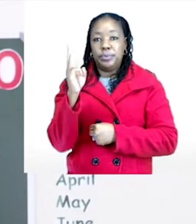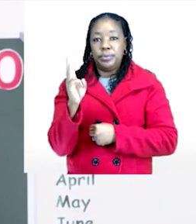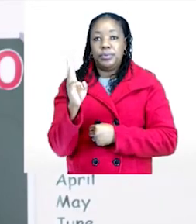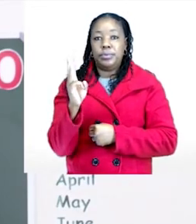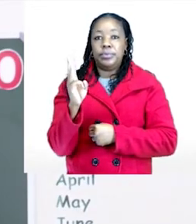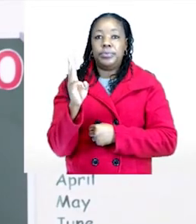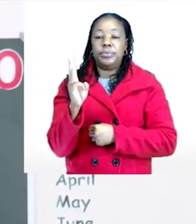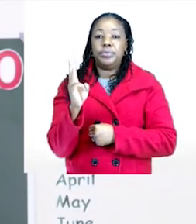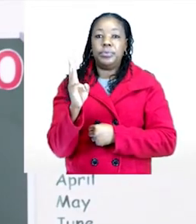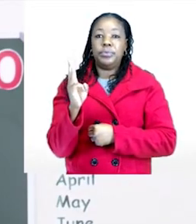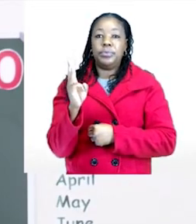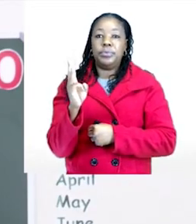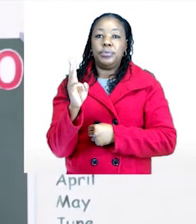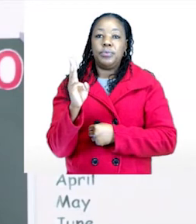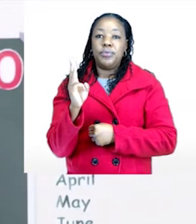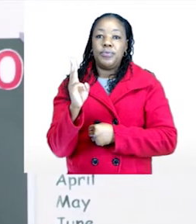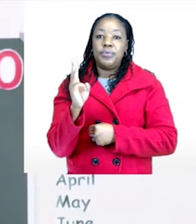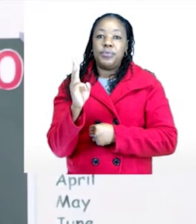3, that's the third square.